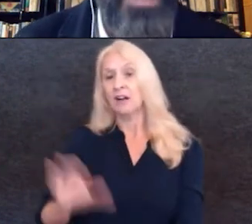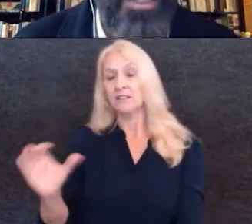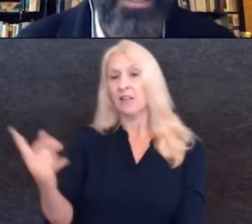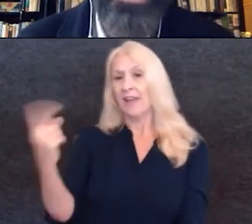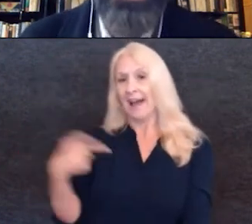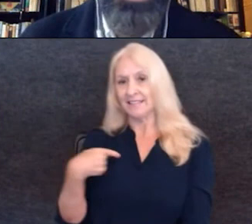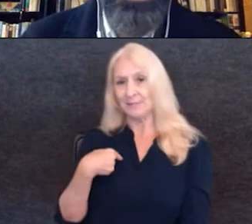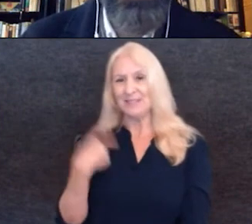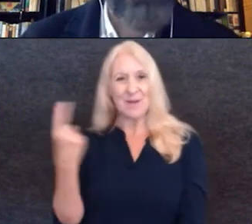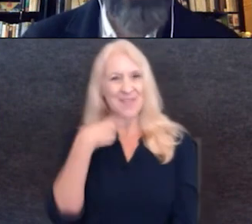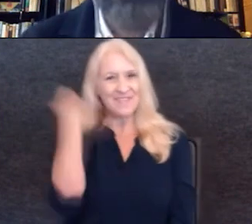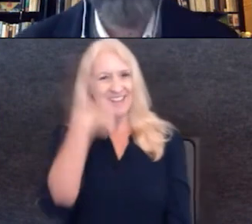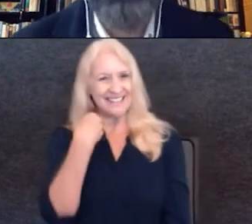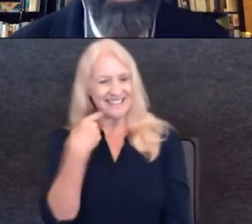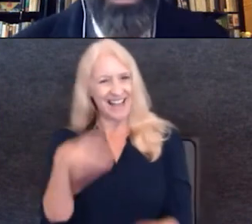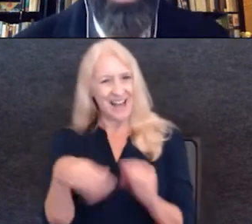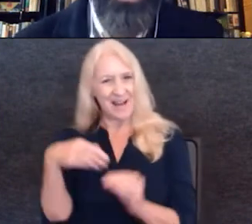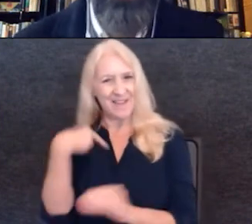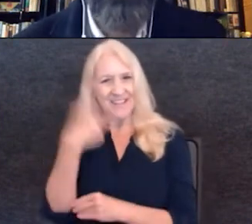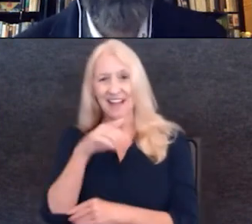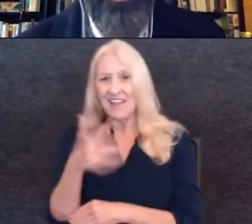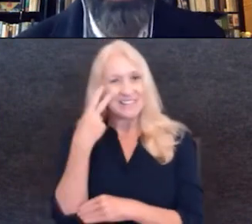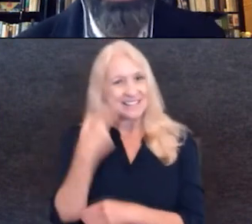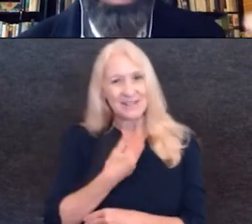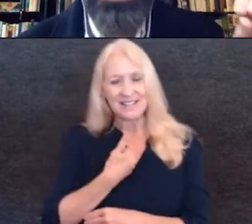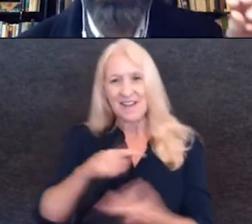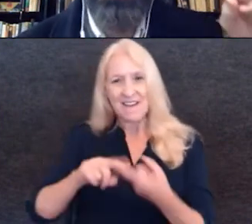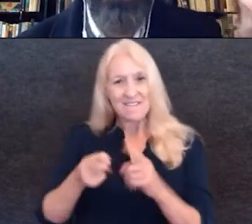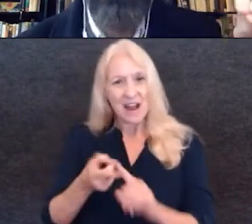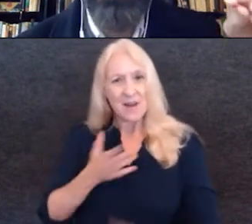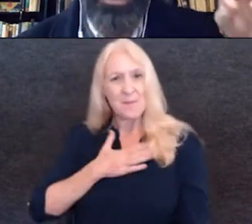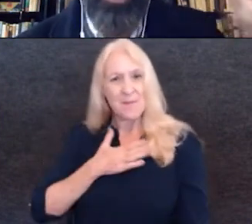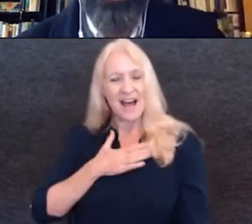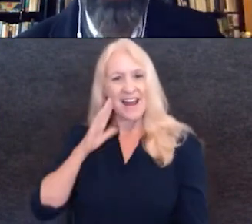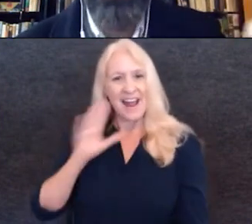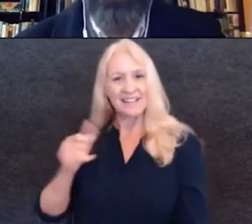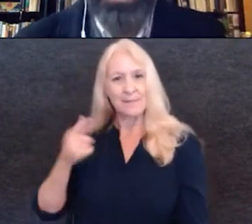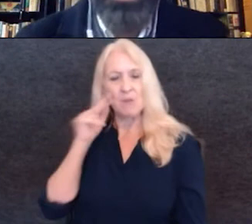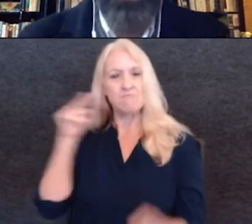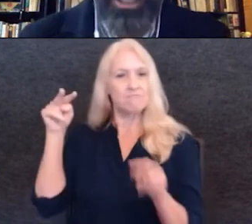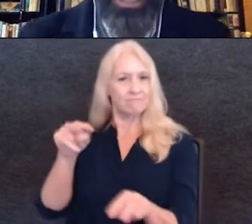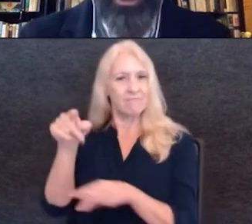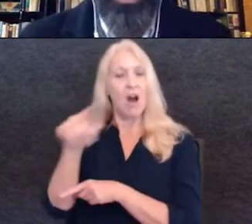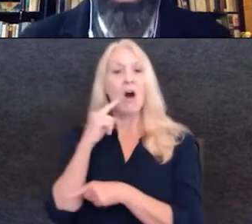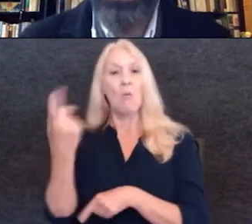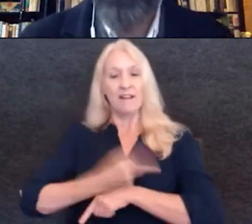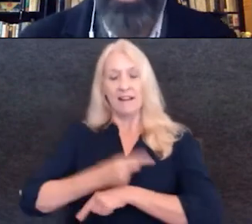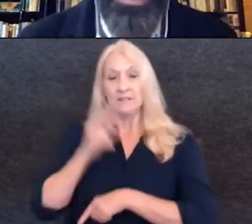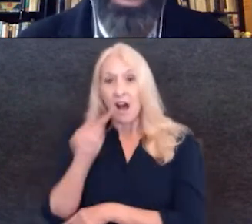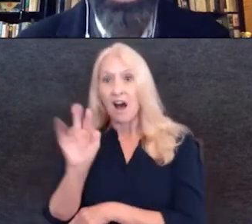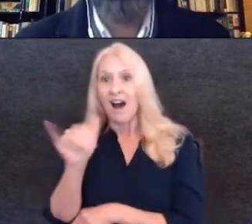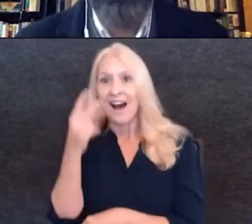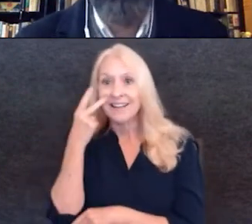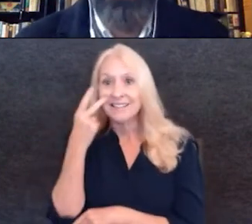one of the faces. And even though I've never seen myself, this is from a friend of mine that has an apartment that overlooks that. And one day he was there looking and he